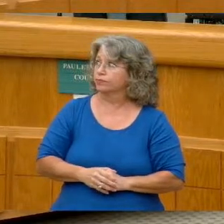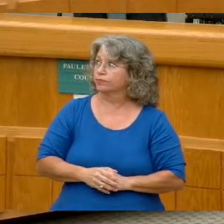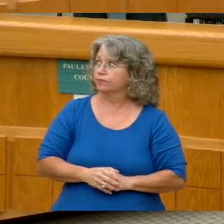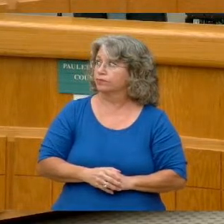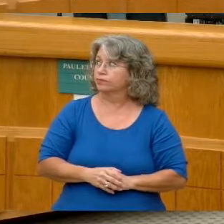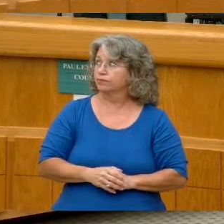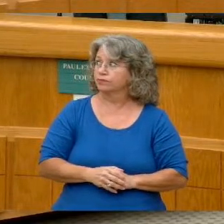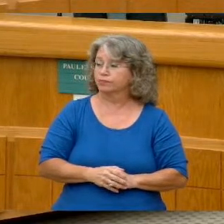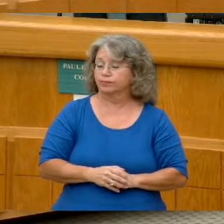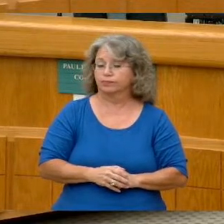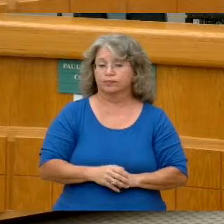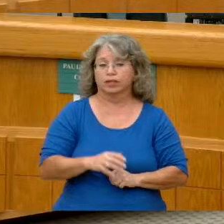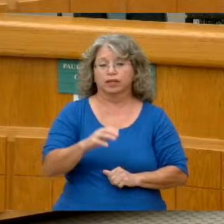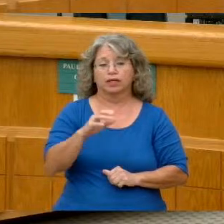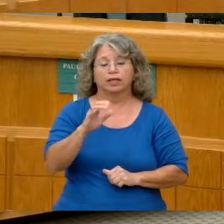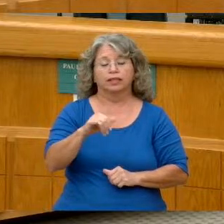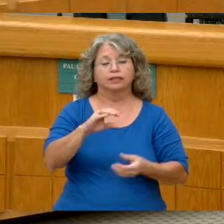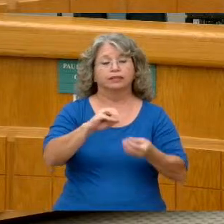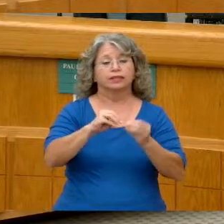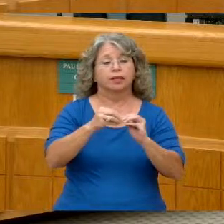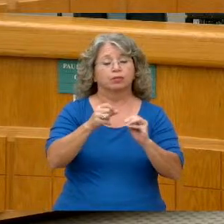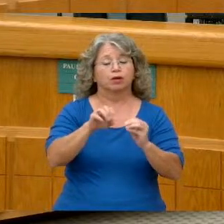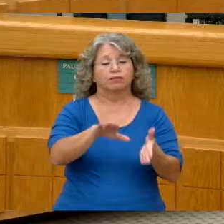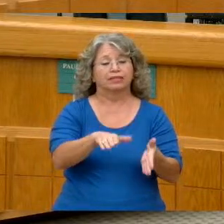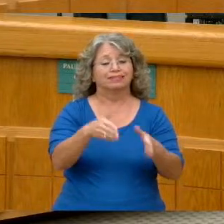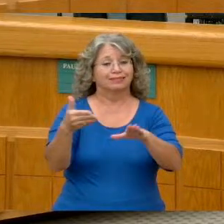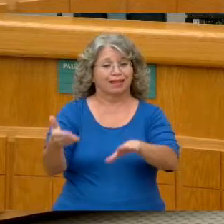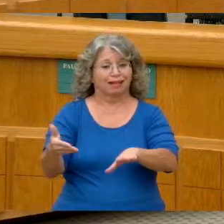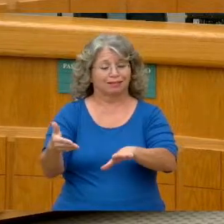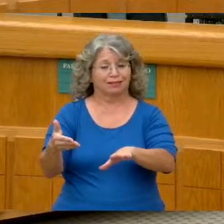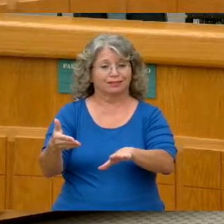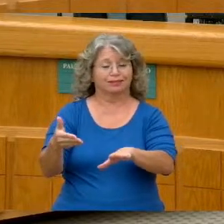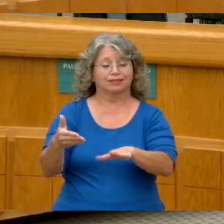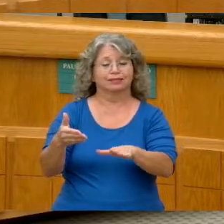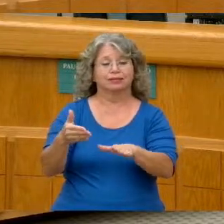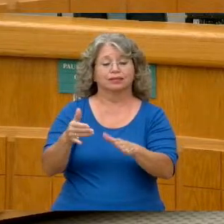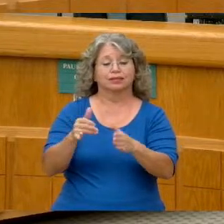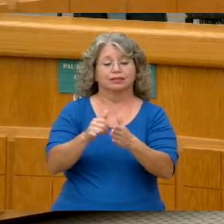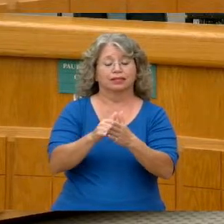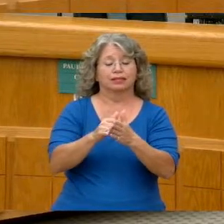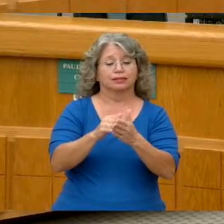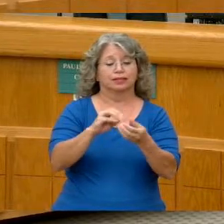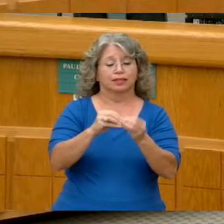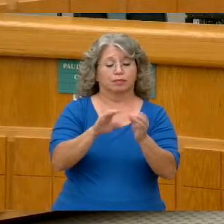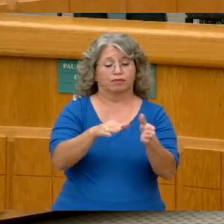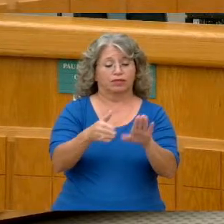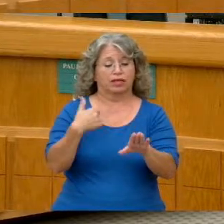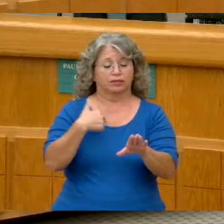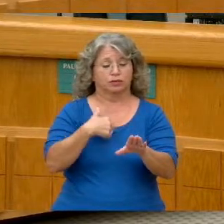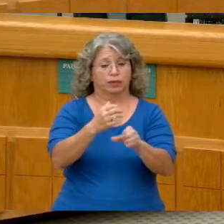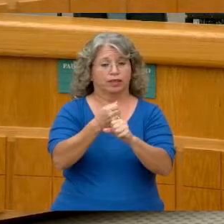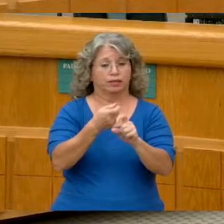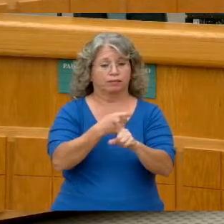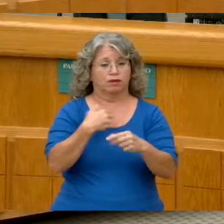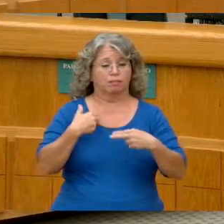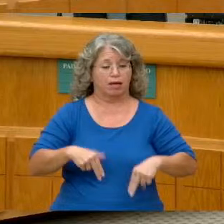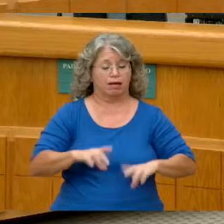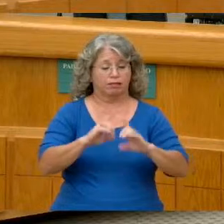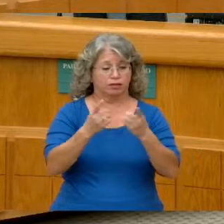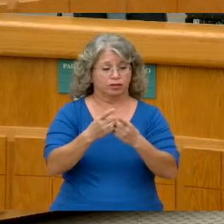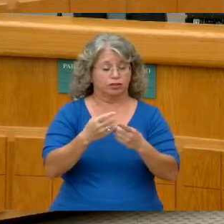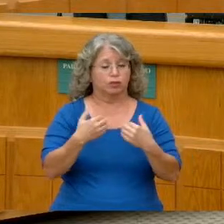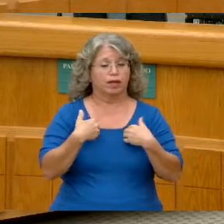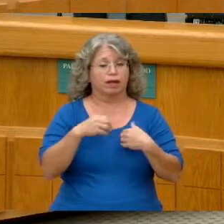These are the deaths by actual deaths that we receive at the health district, and we're at 10 more today than we